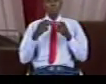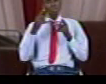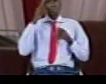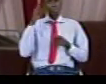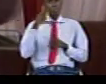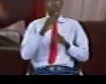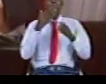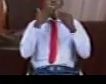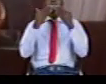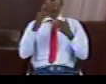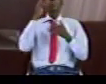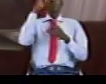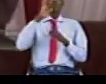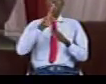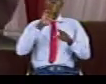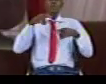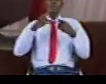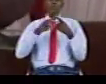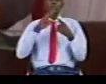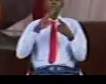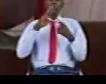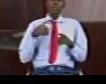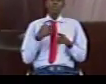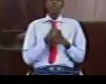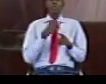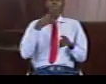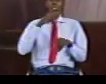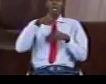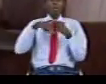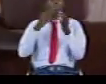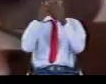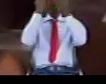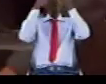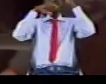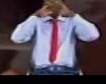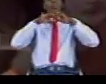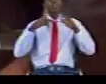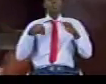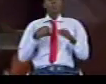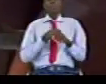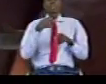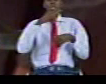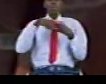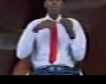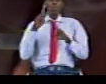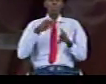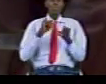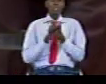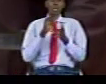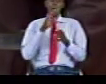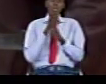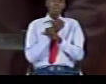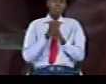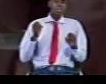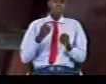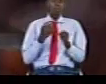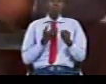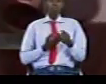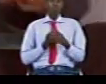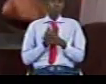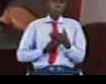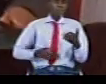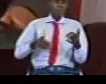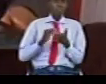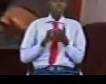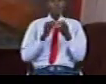going to be there. We're talking about heaven, and we're talking about those who are saved. We're talking about those who are born again. We're talking about those who are obedient.